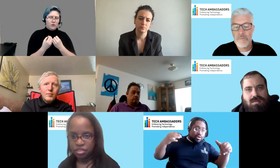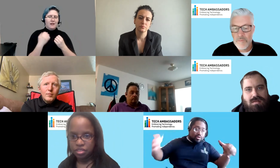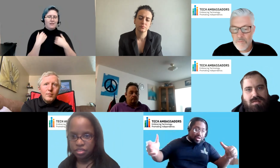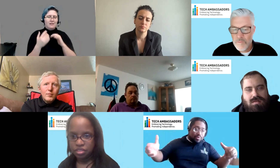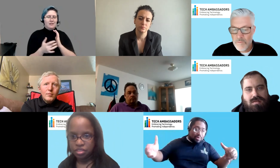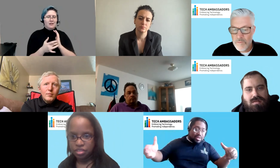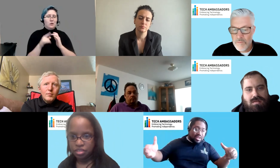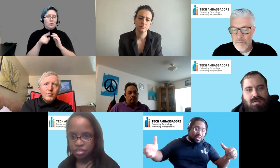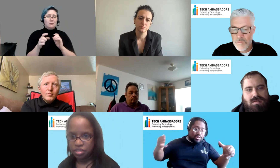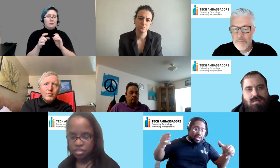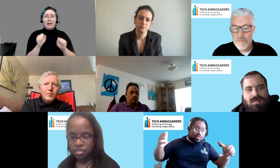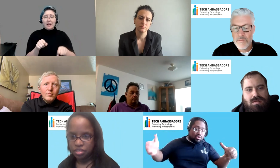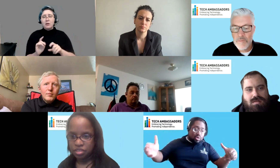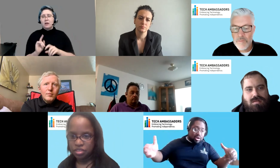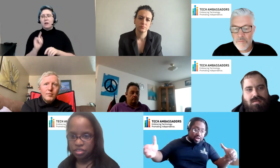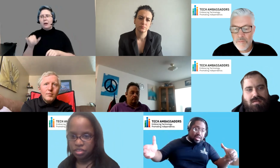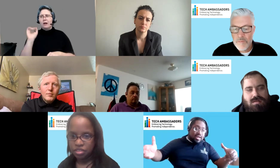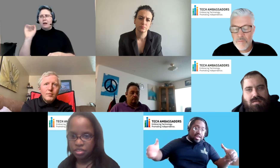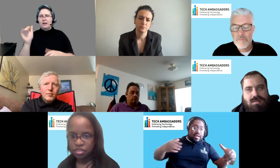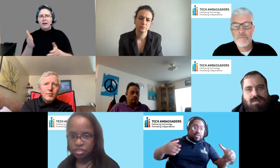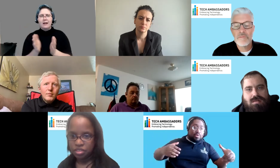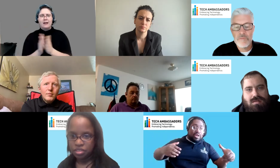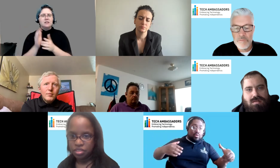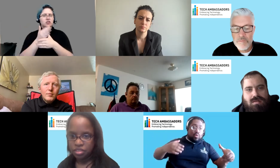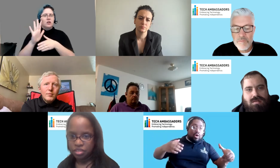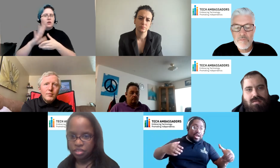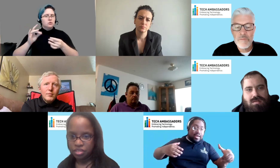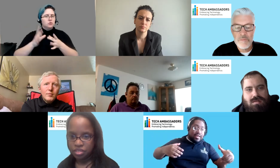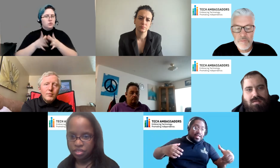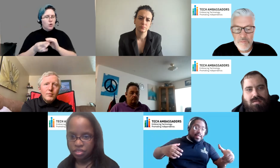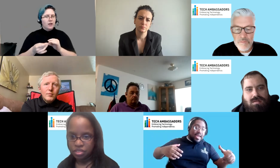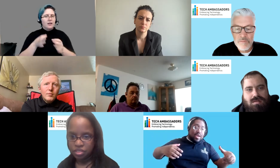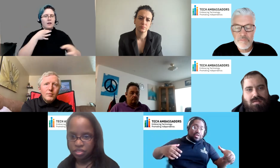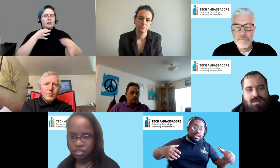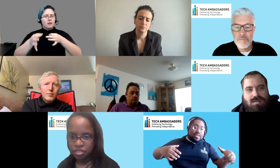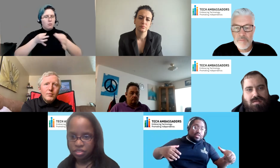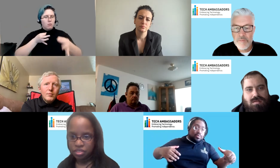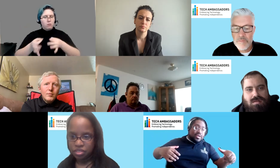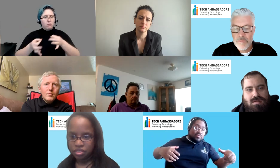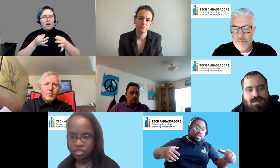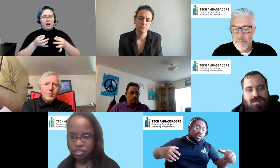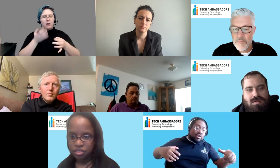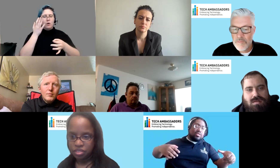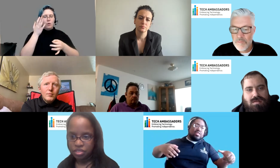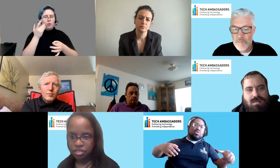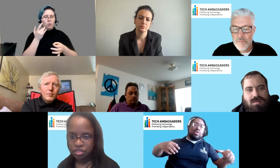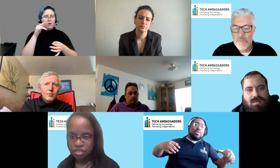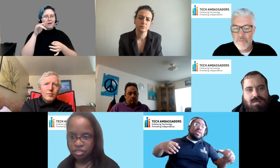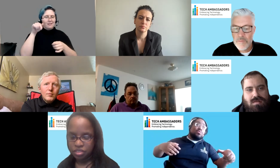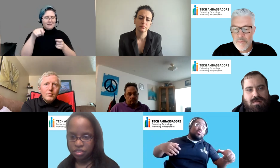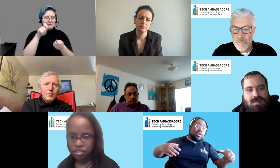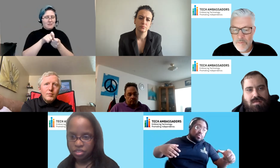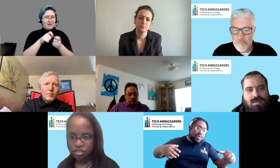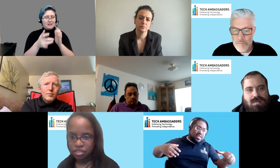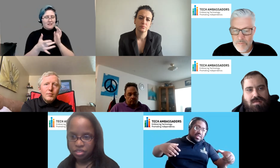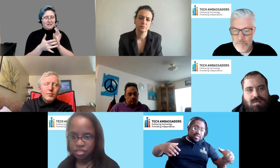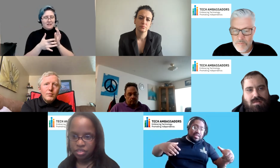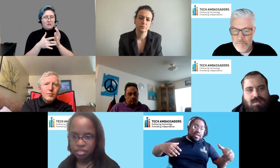put yourself out there and tell your tech story and explain why a particular piece of technology is going to make you